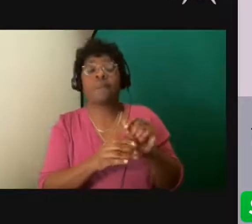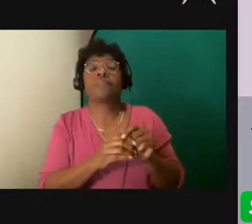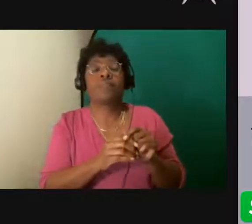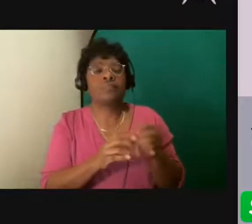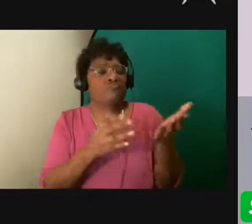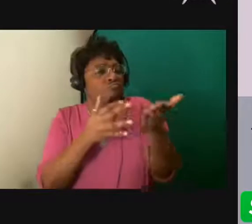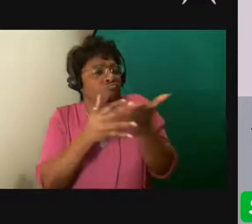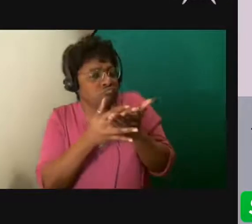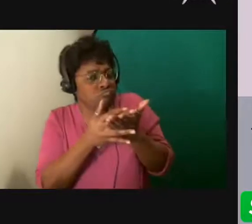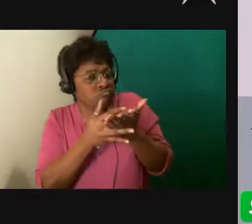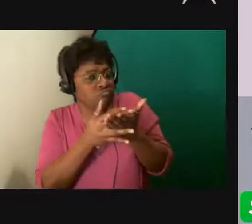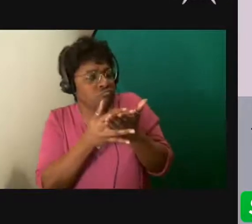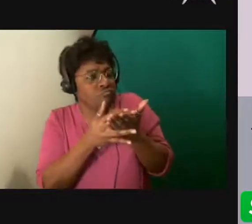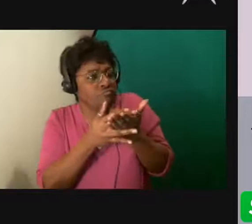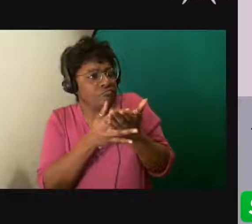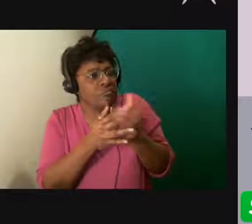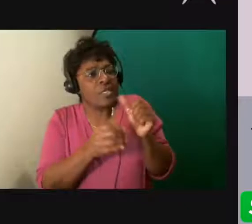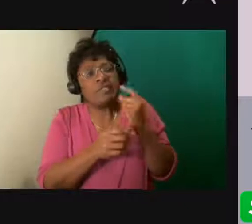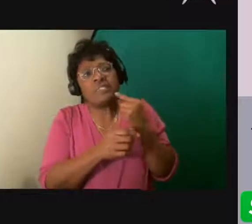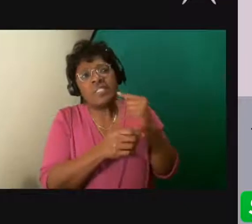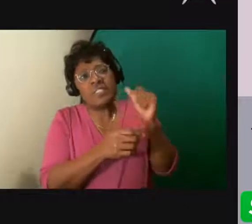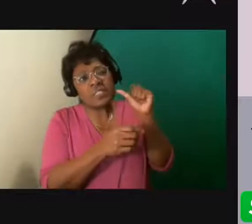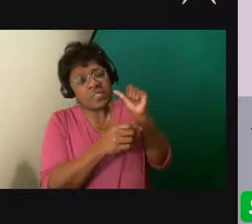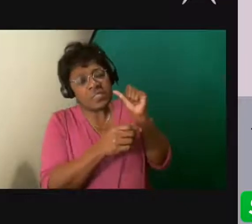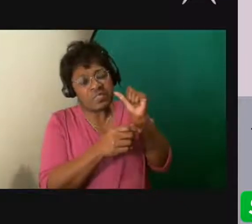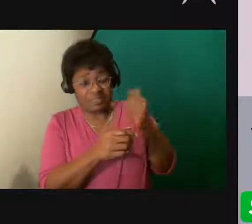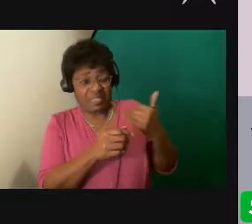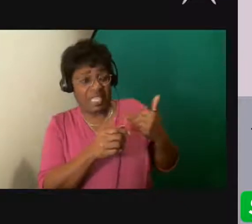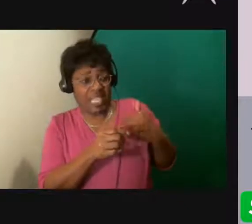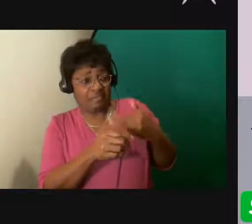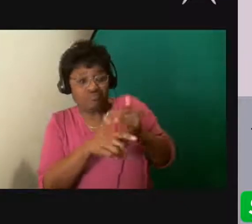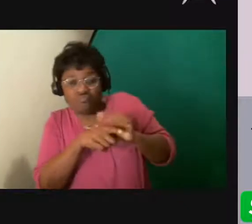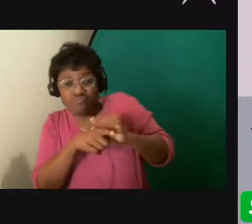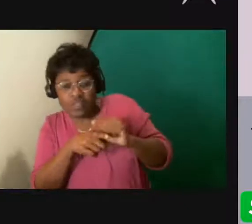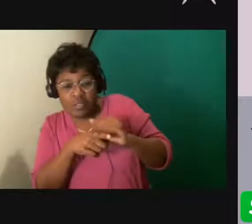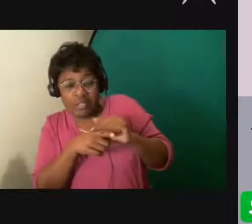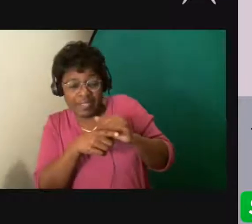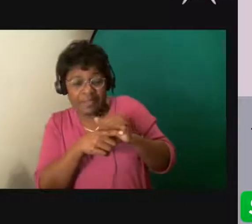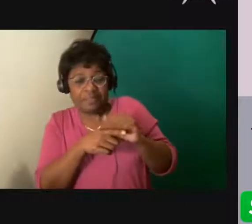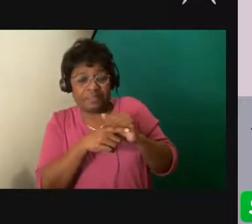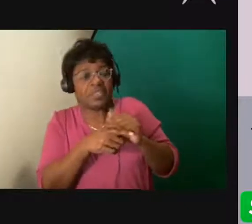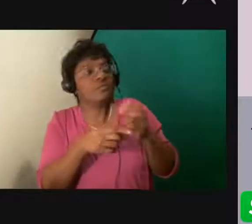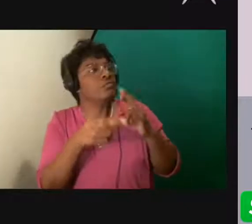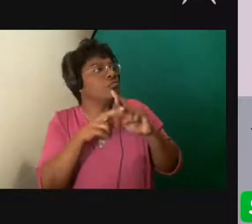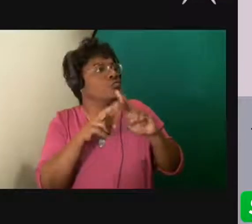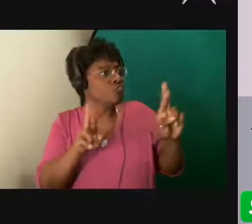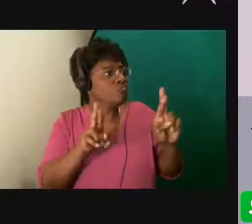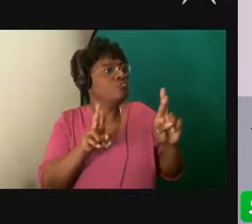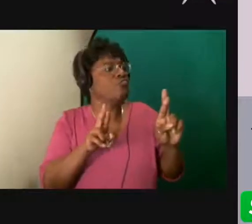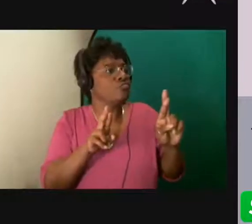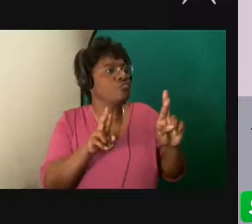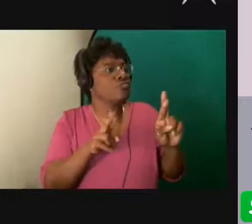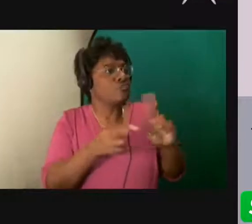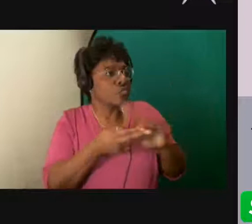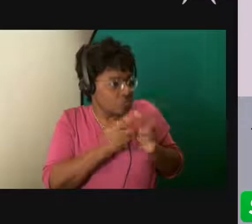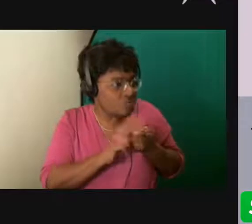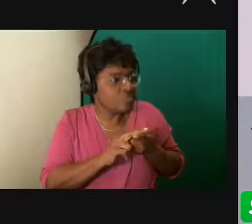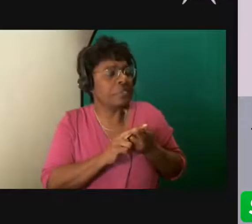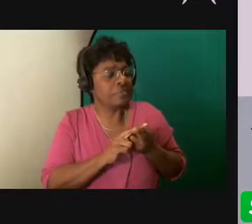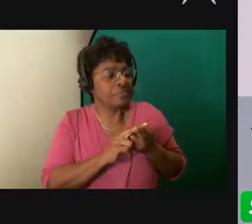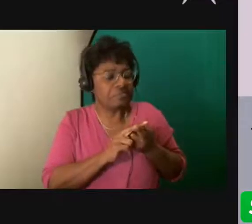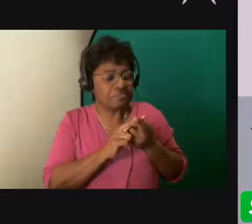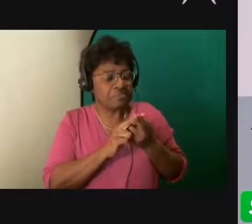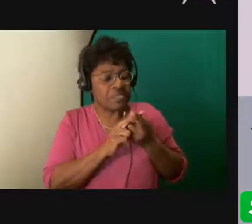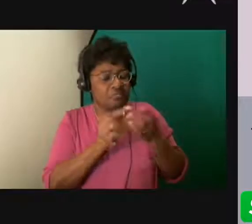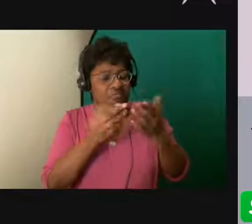yesterday with Dr. Robert Trice and the trustees. And I have to repent publicly and tell the trustees and